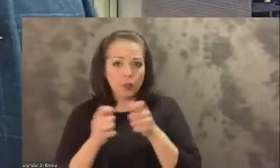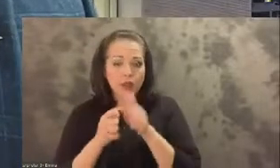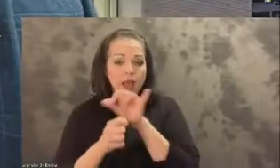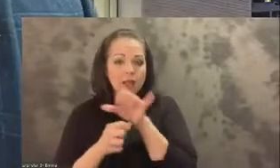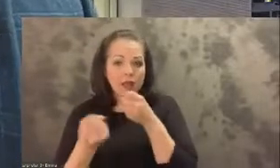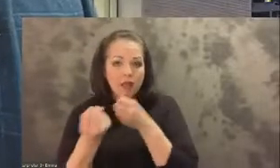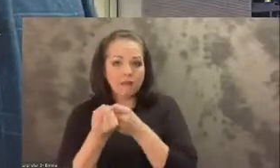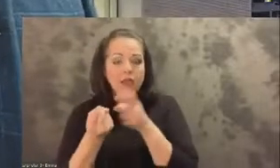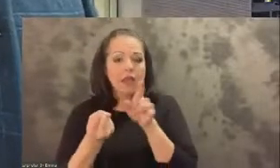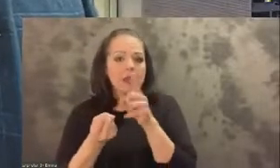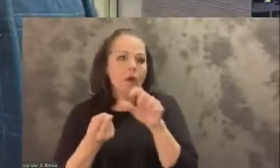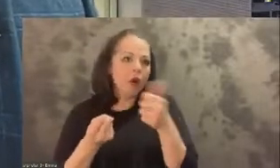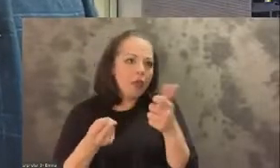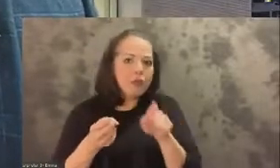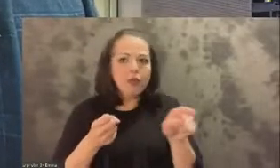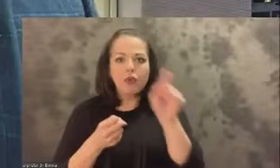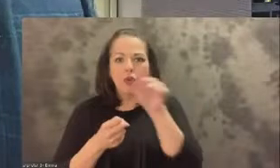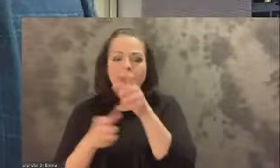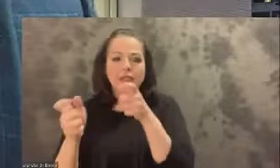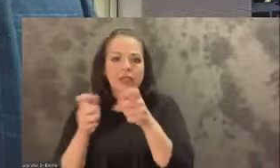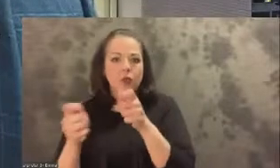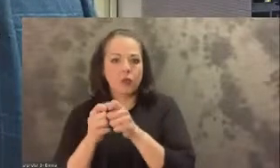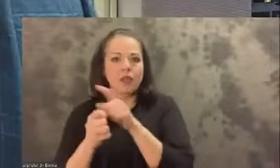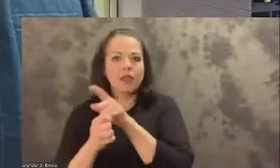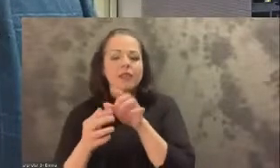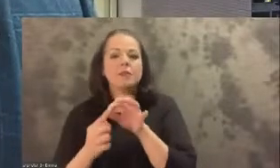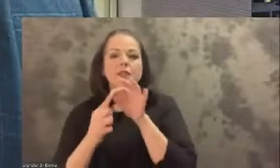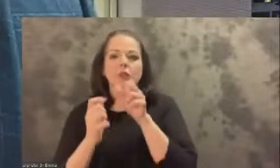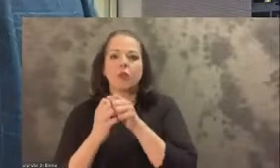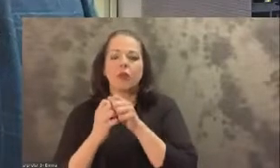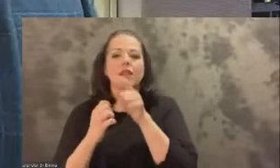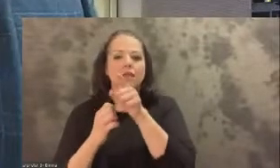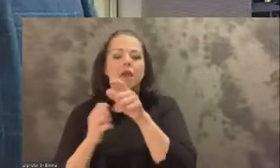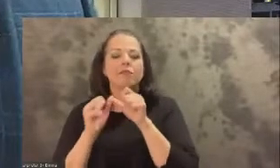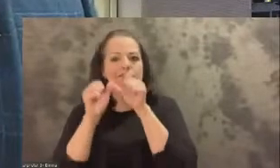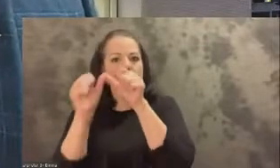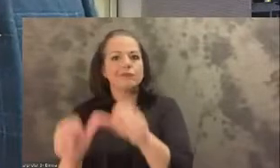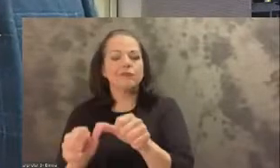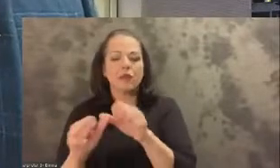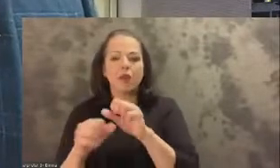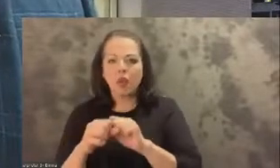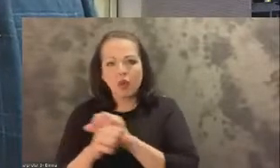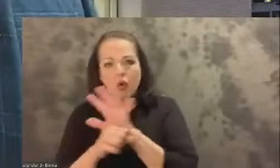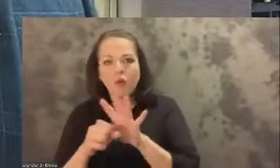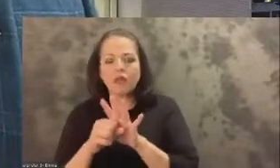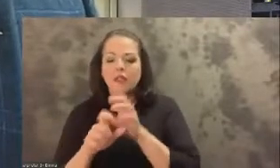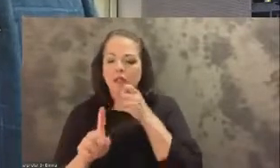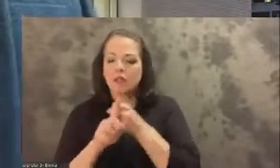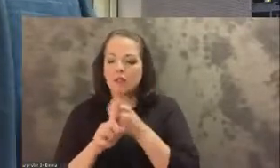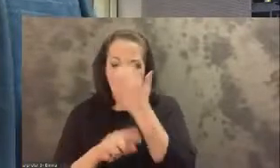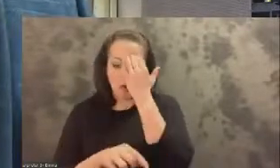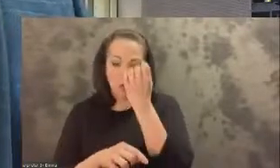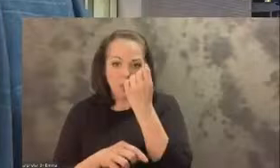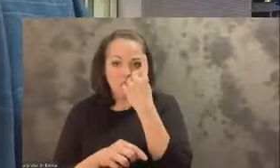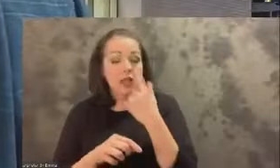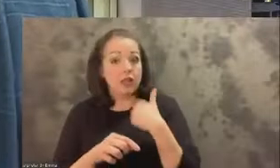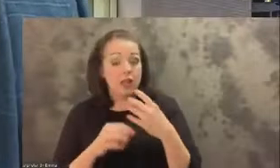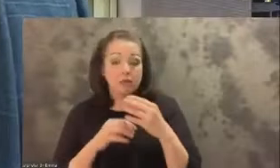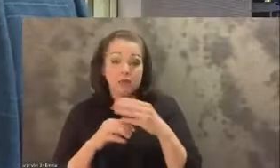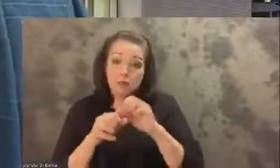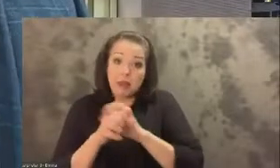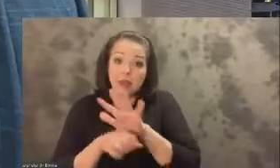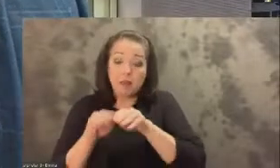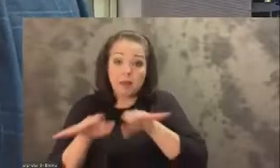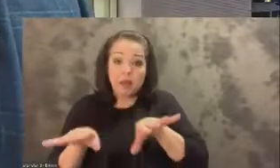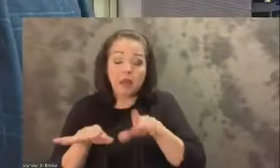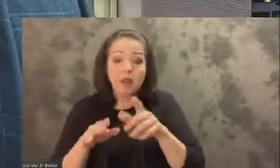who others are dealing with, especially as it relates to long COVID, and knowing that in fact the pandemic is affecting all of us, but